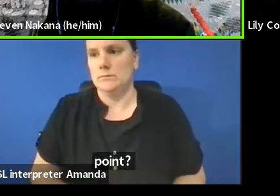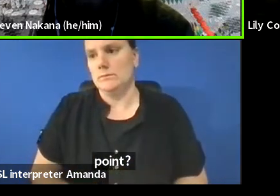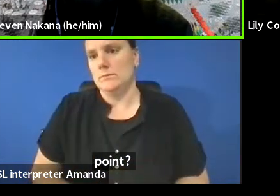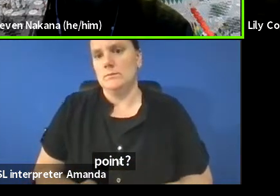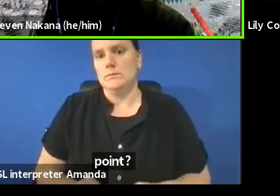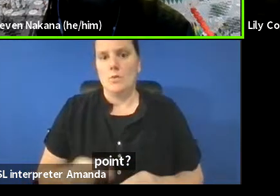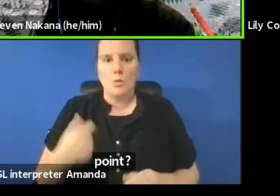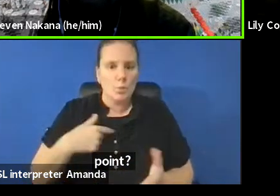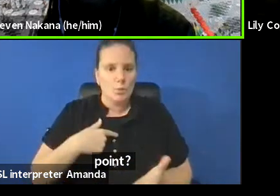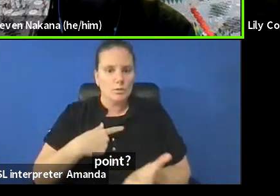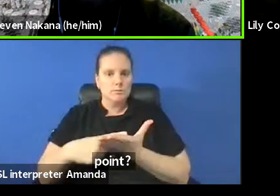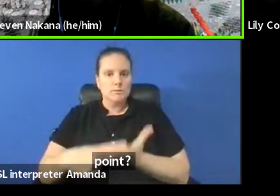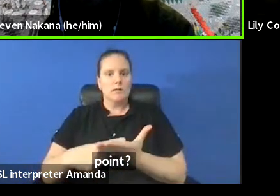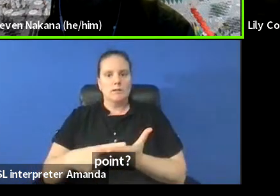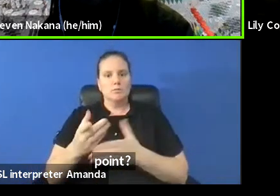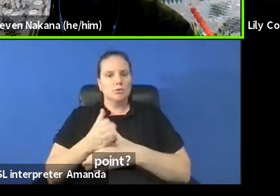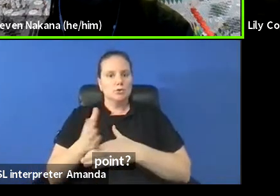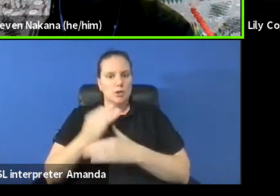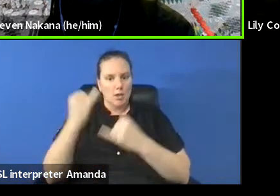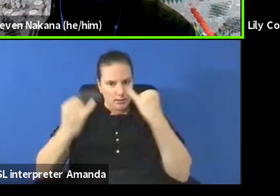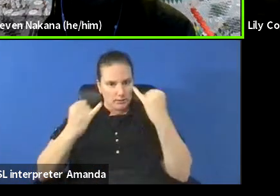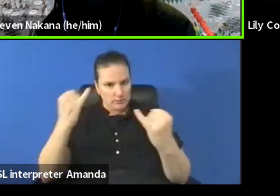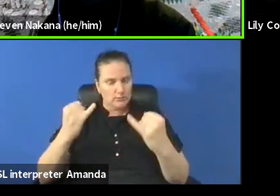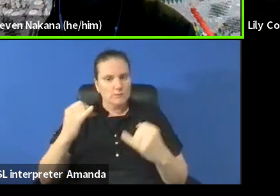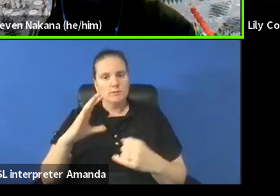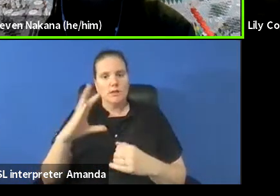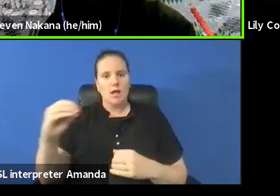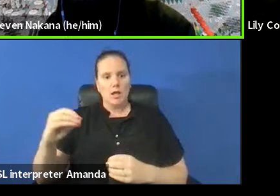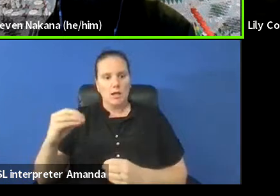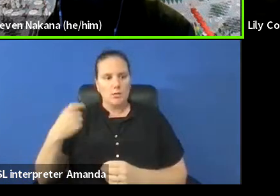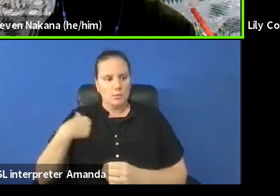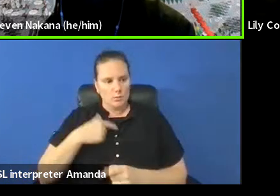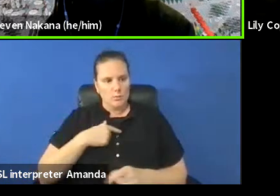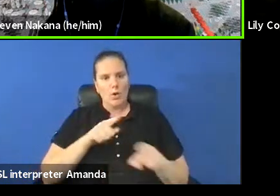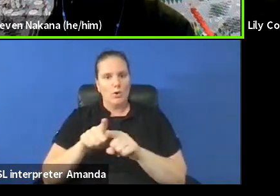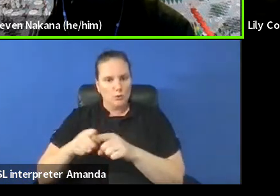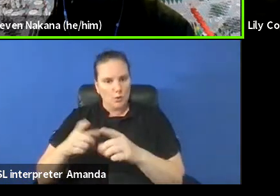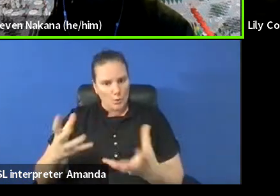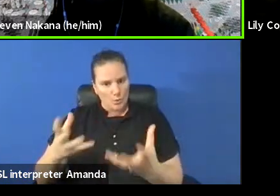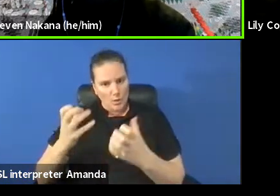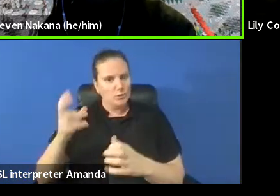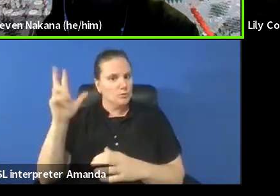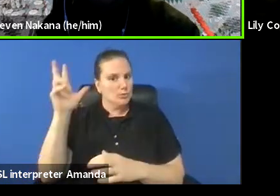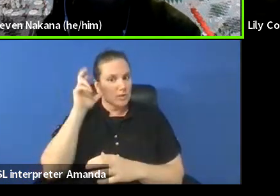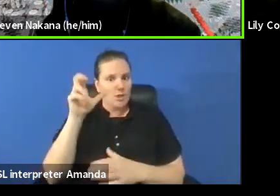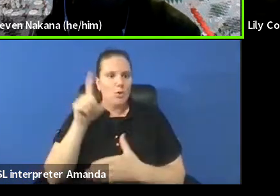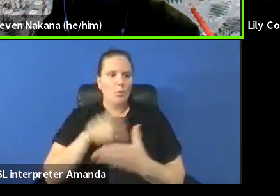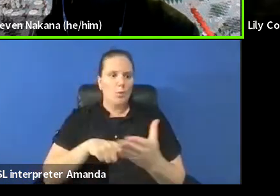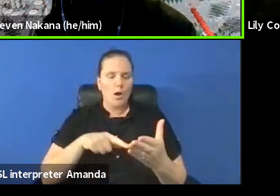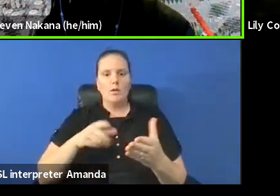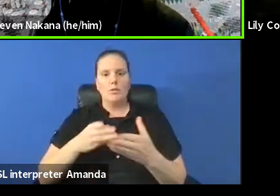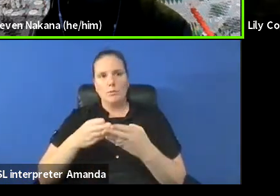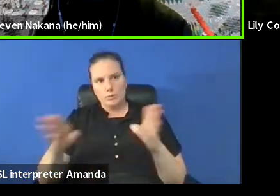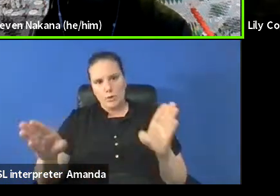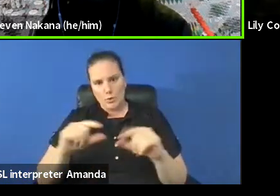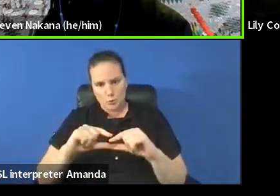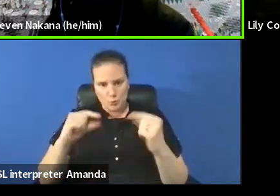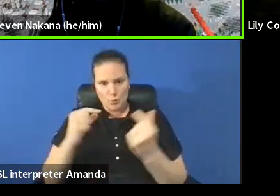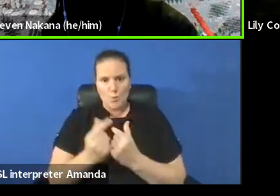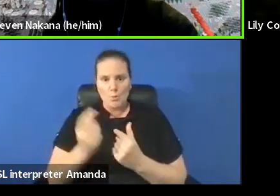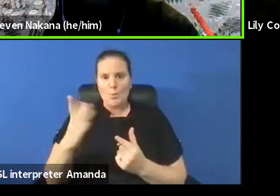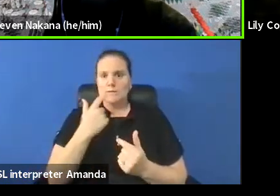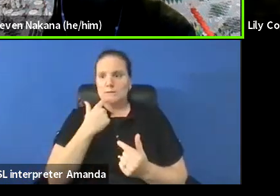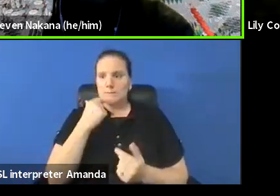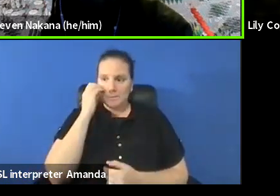we debated, we shared ideas, and we also wanting to hear what the broader group will say.